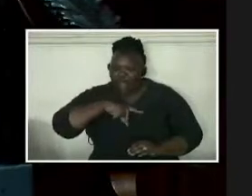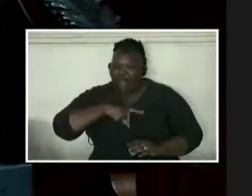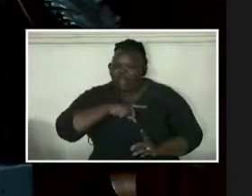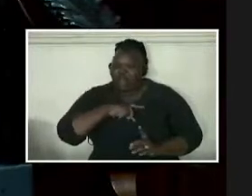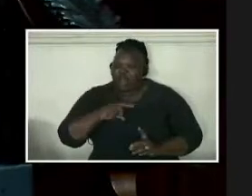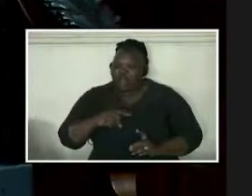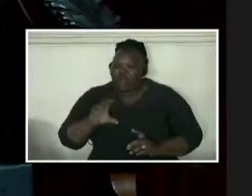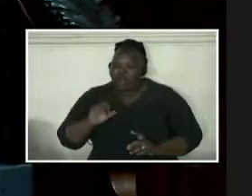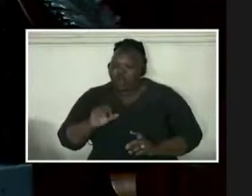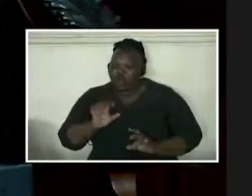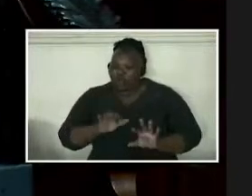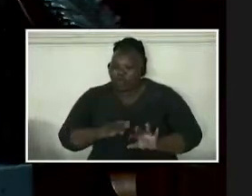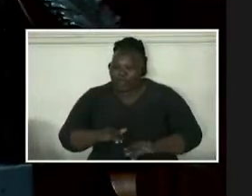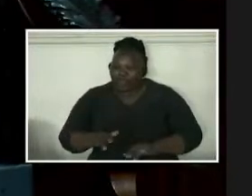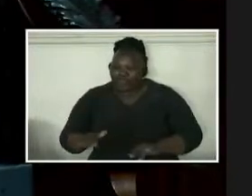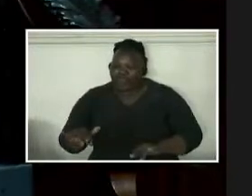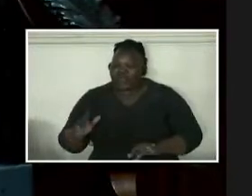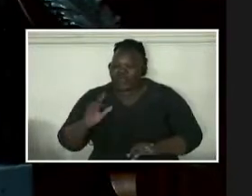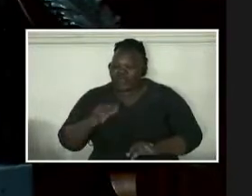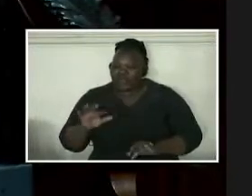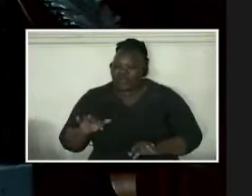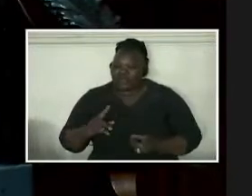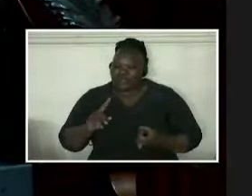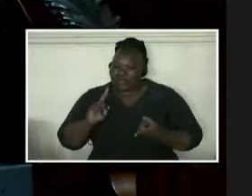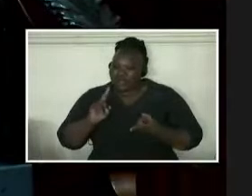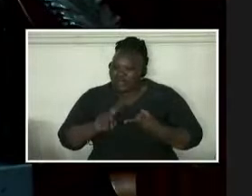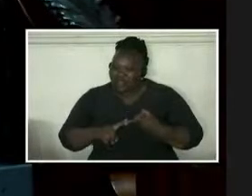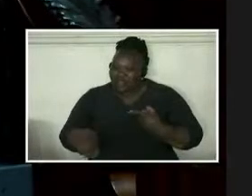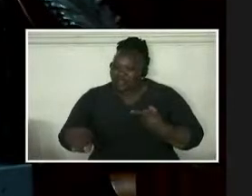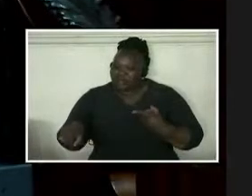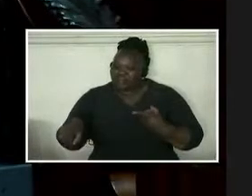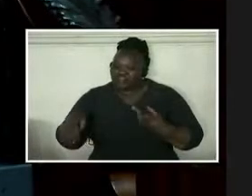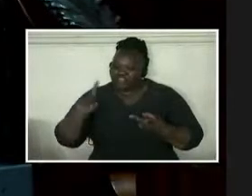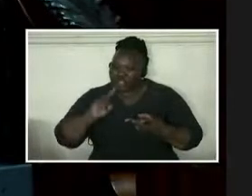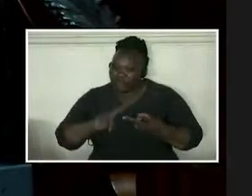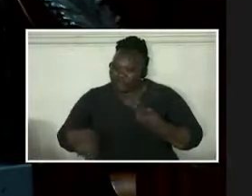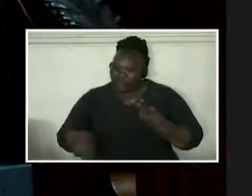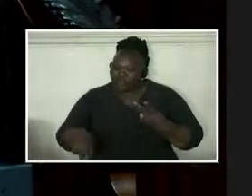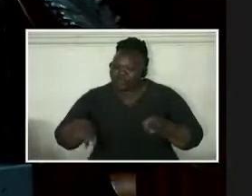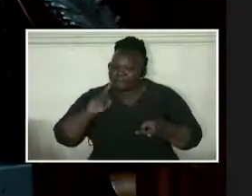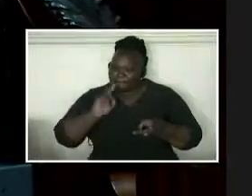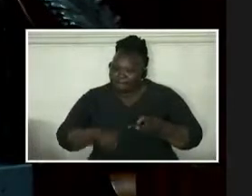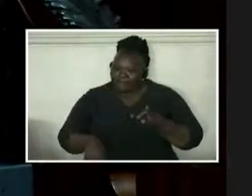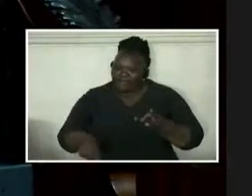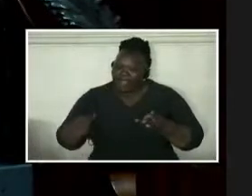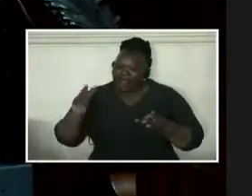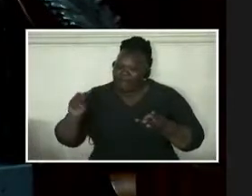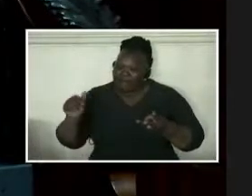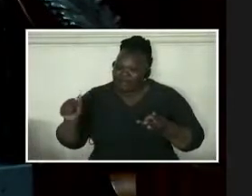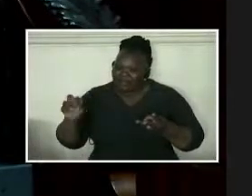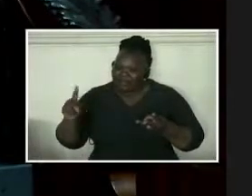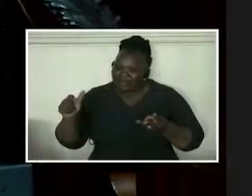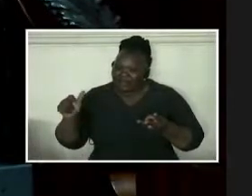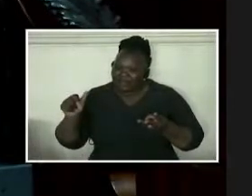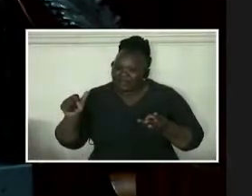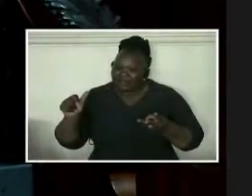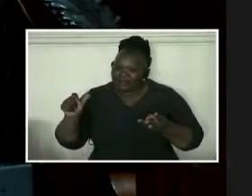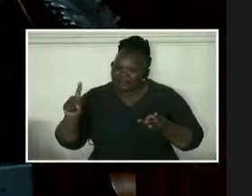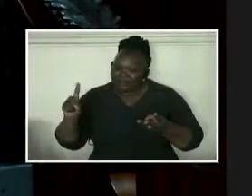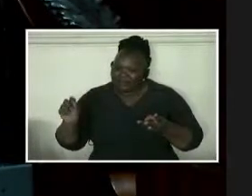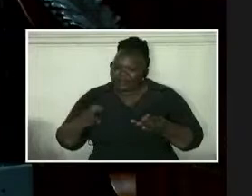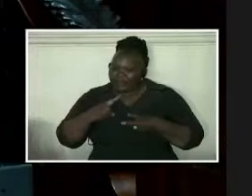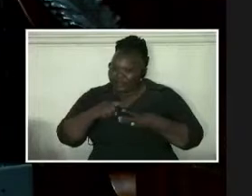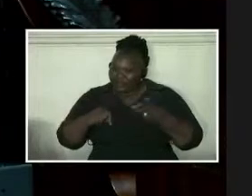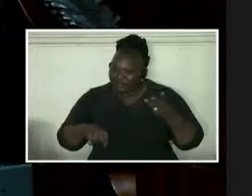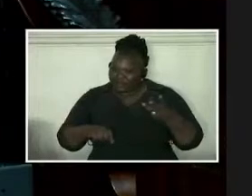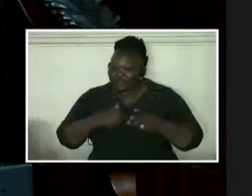chienny pixley saga semi and the matatin in the new financial year we will be procuring a further 3 000 and in this financial year we will